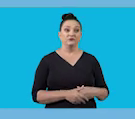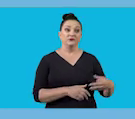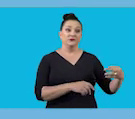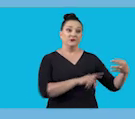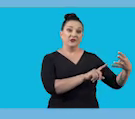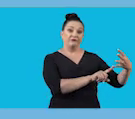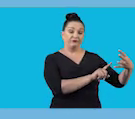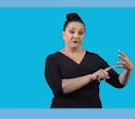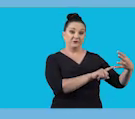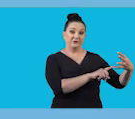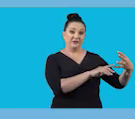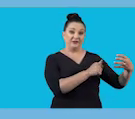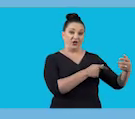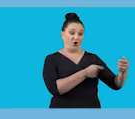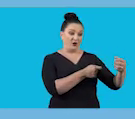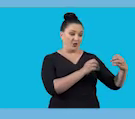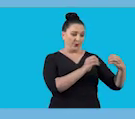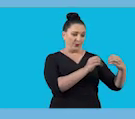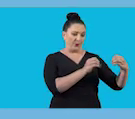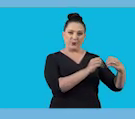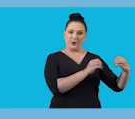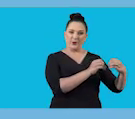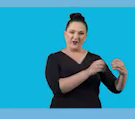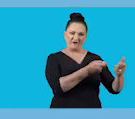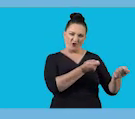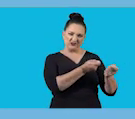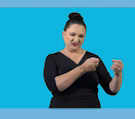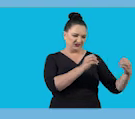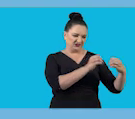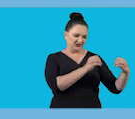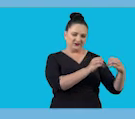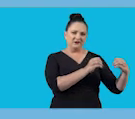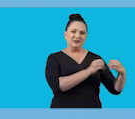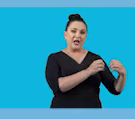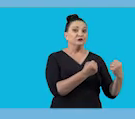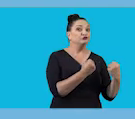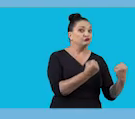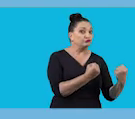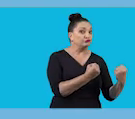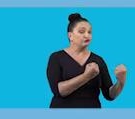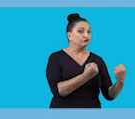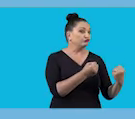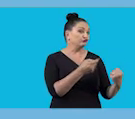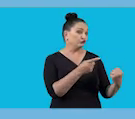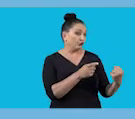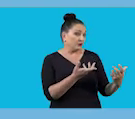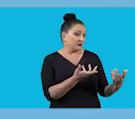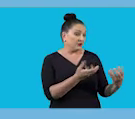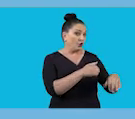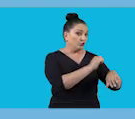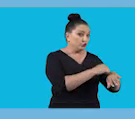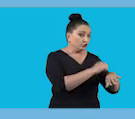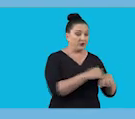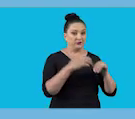Then now, what about the strength of force between the particles, the strength of the force that holds the particles together? What about it in terms